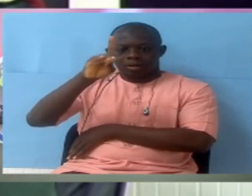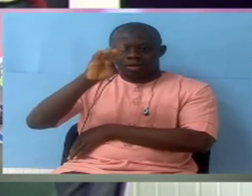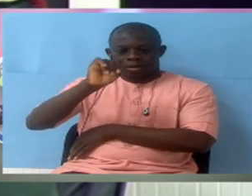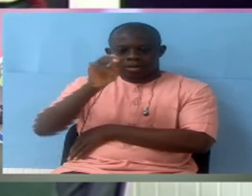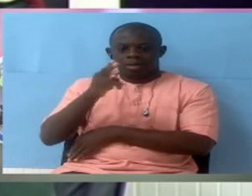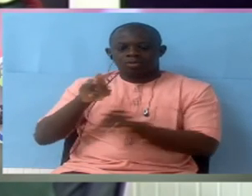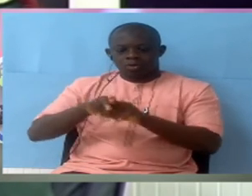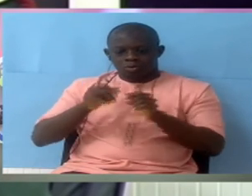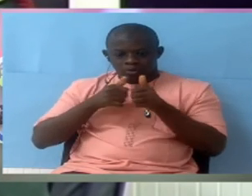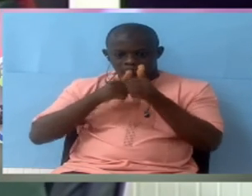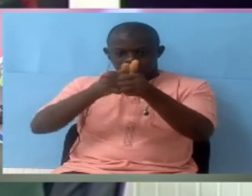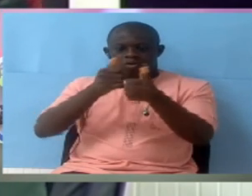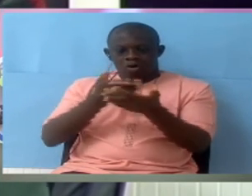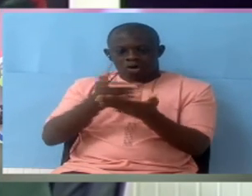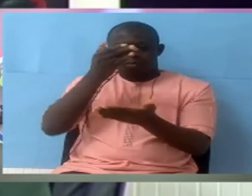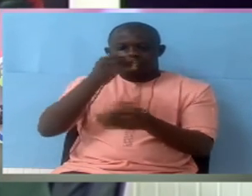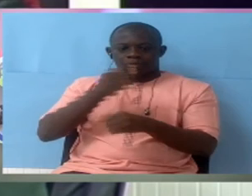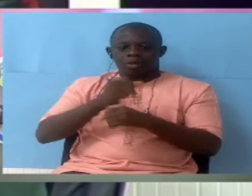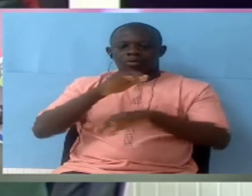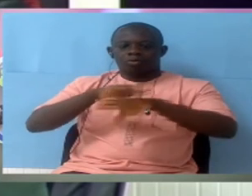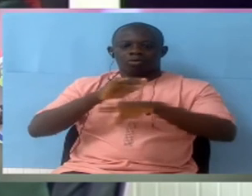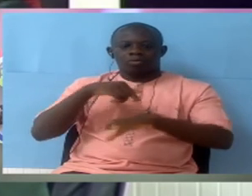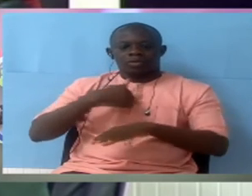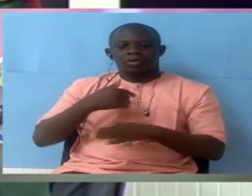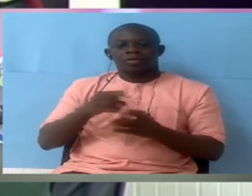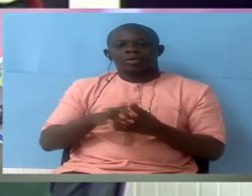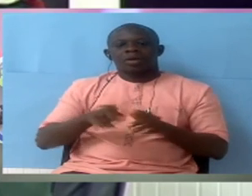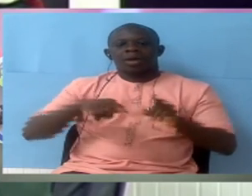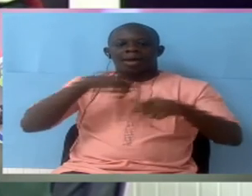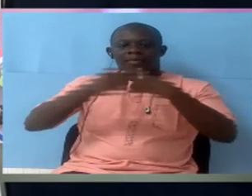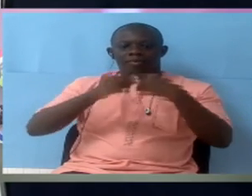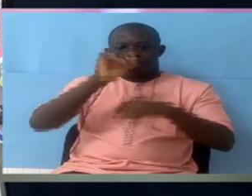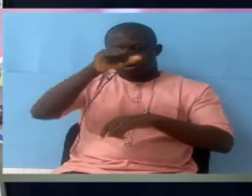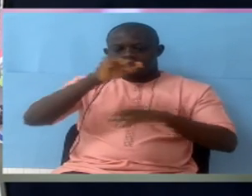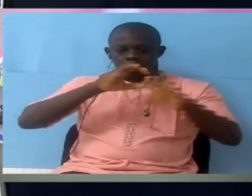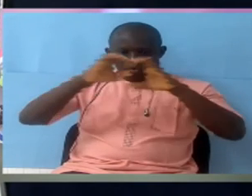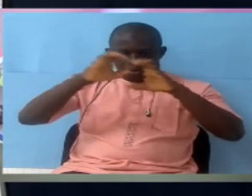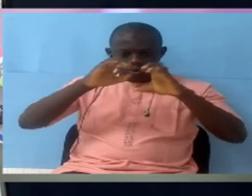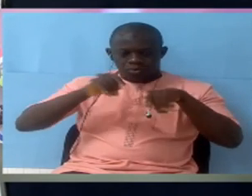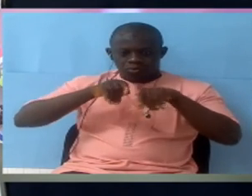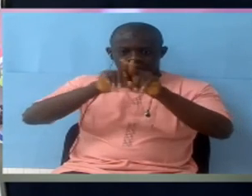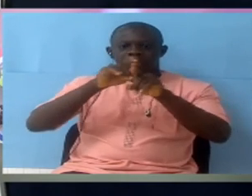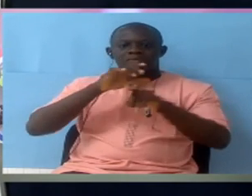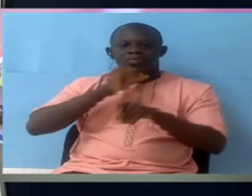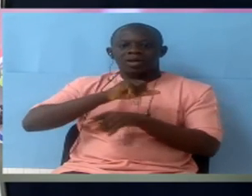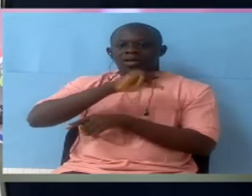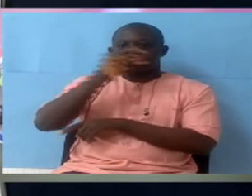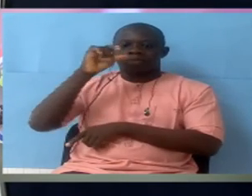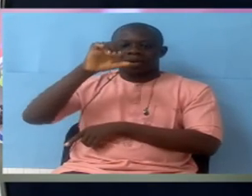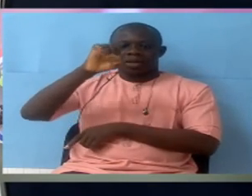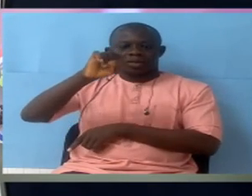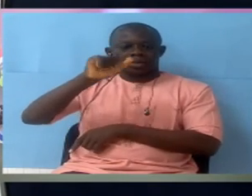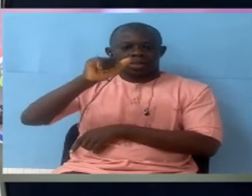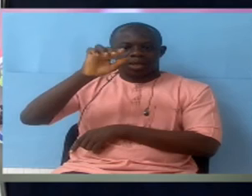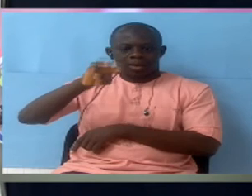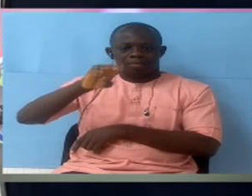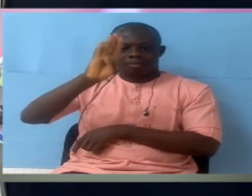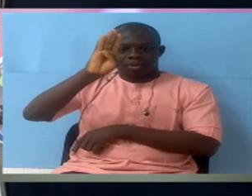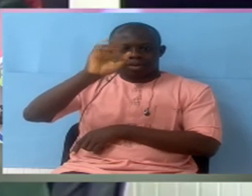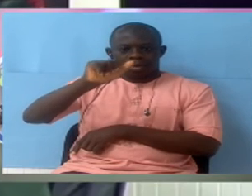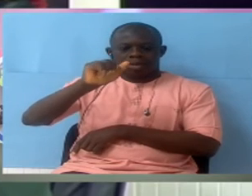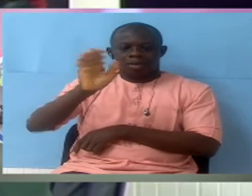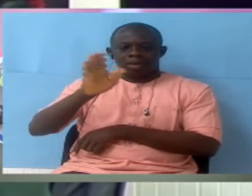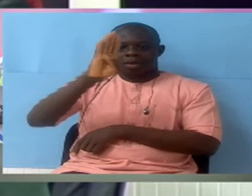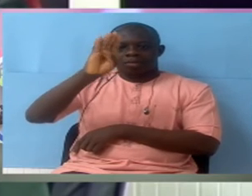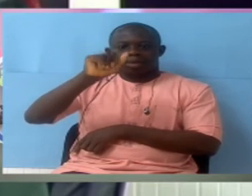pour mu topal mako. After your conversation with Captain Samba Balde. Bi nga waxtane ak Captain Samba Balde be